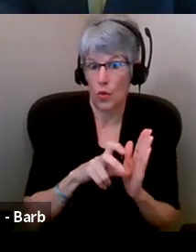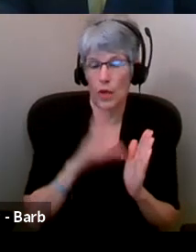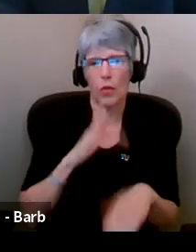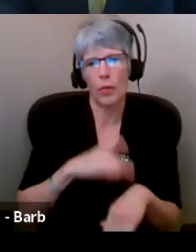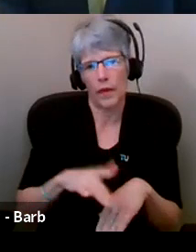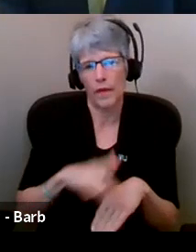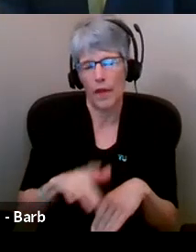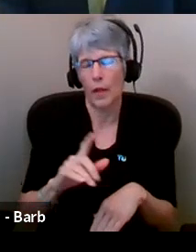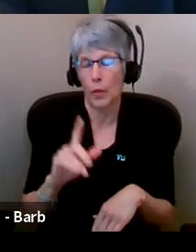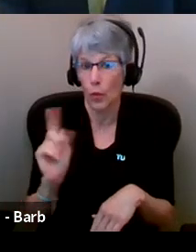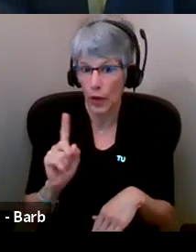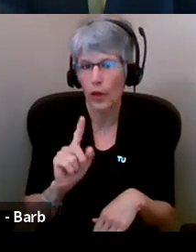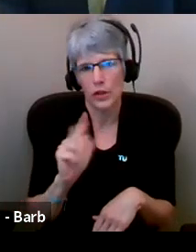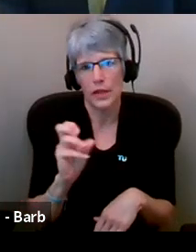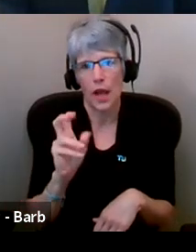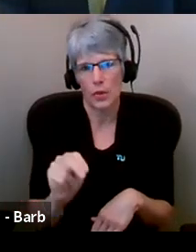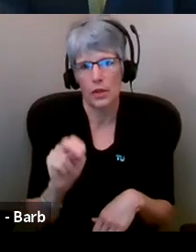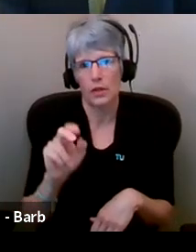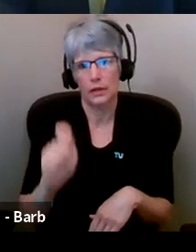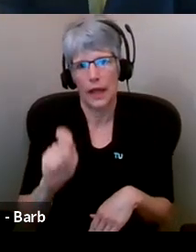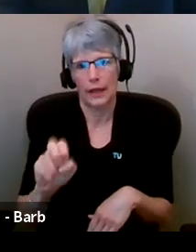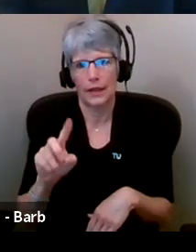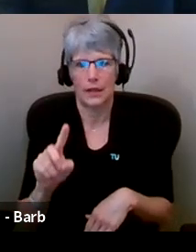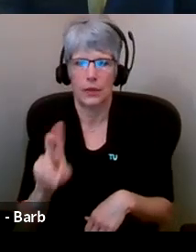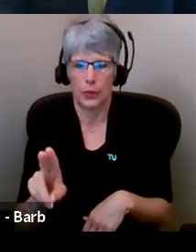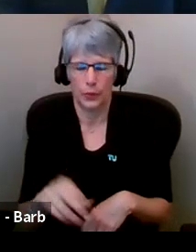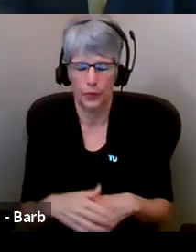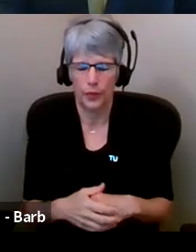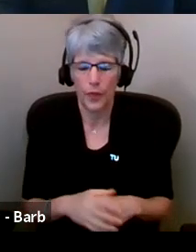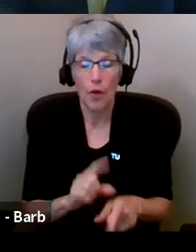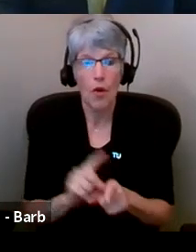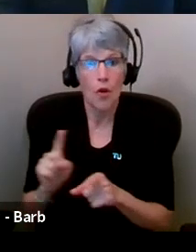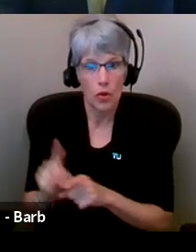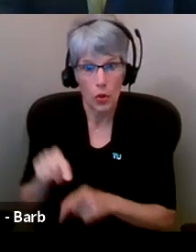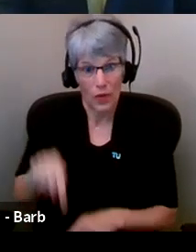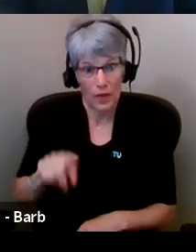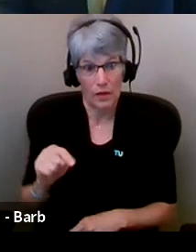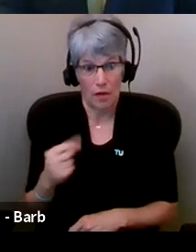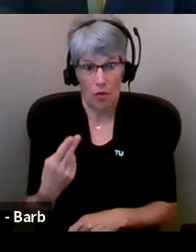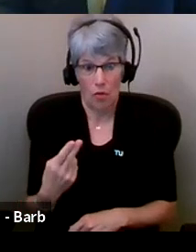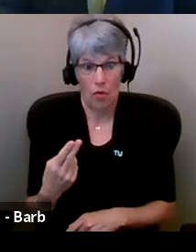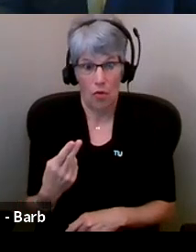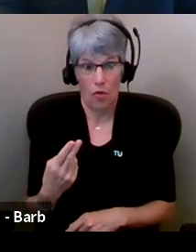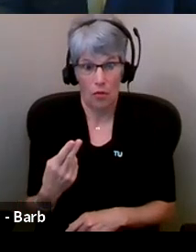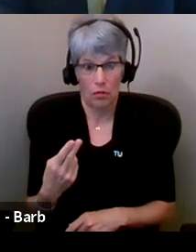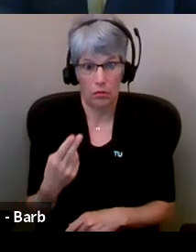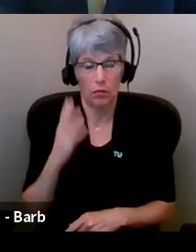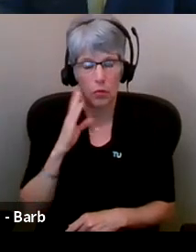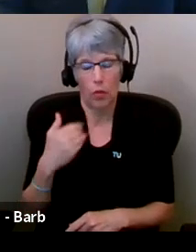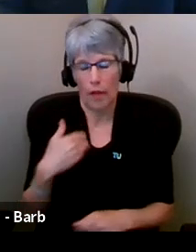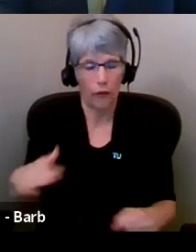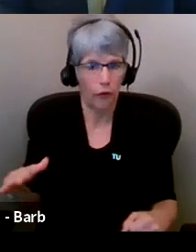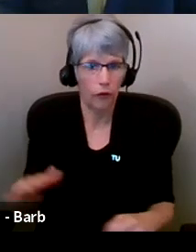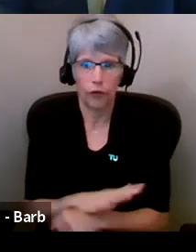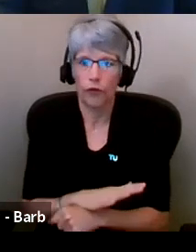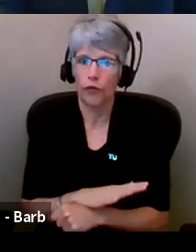at towson.edu later this week. I also want to make note that this town hall will be provided in its full video format on